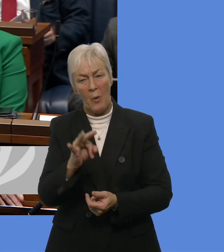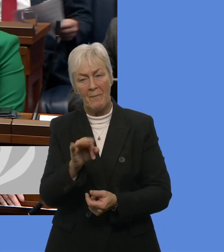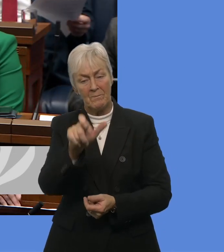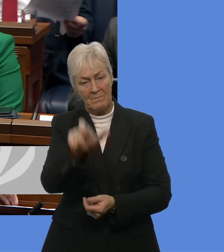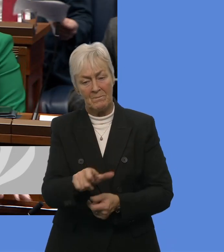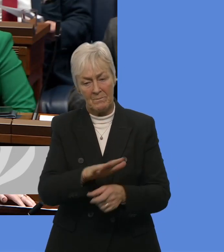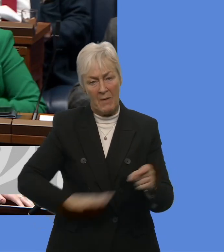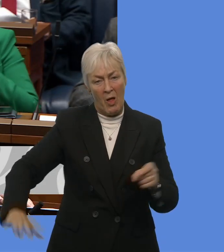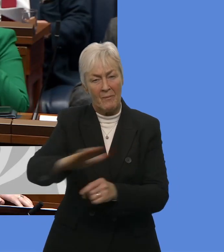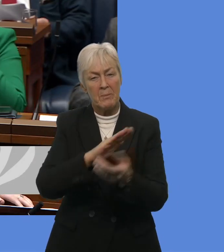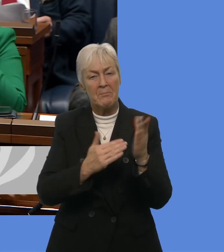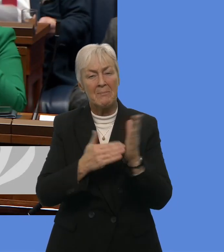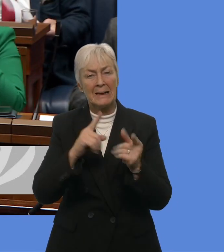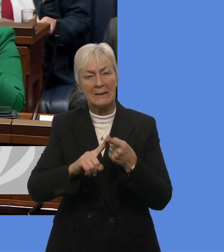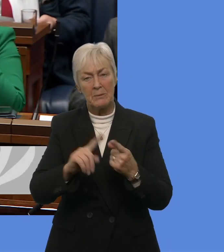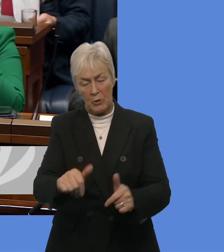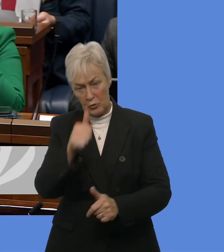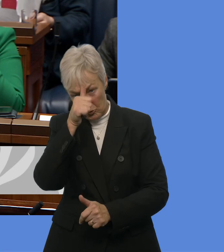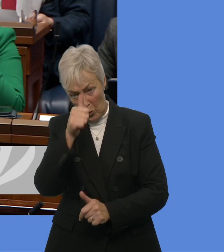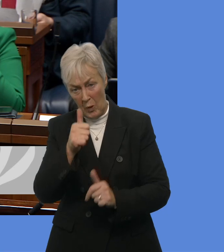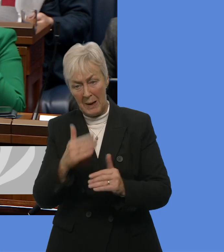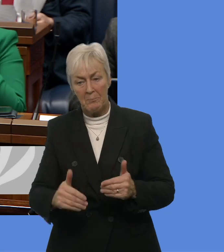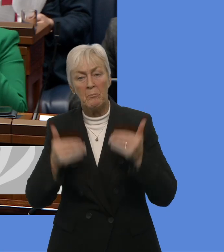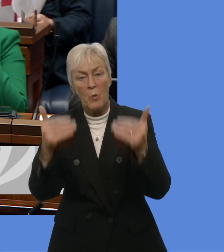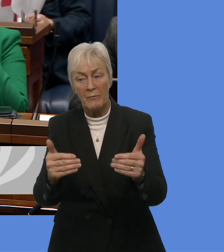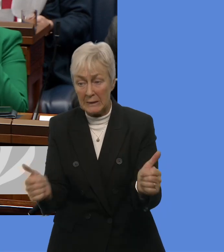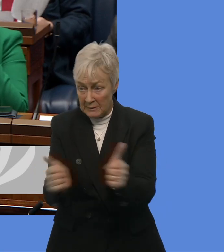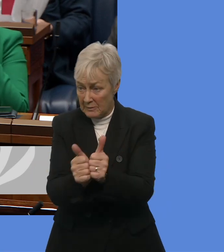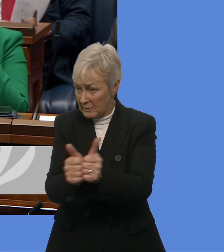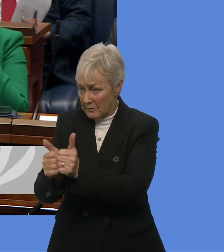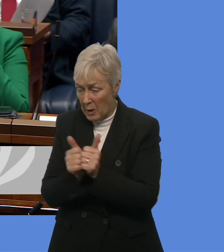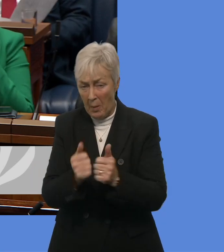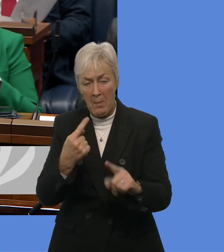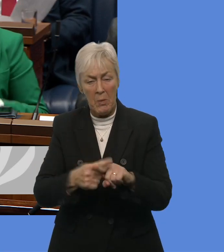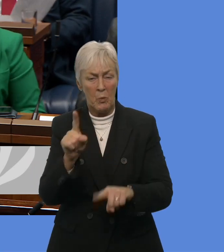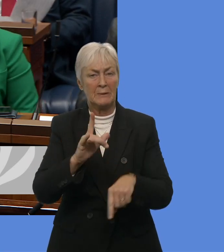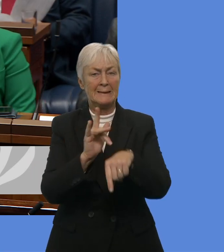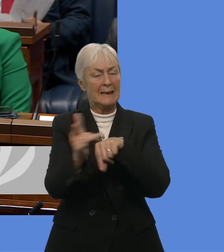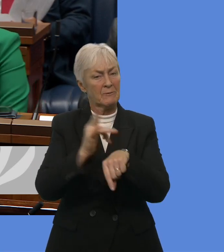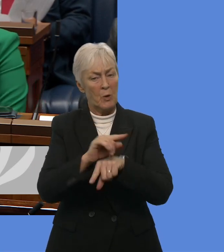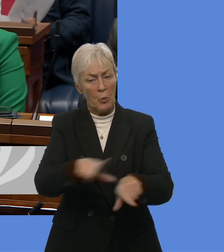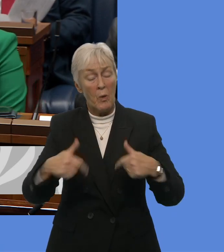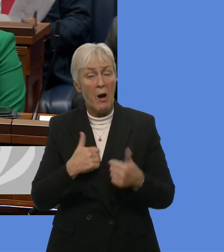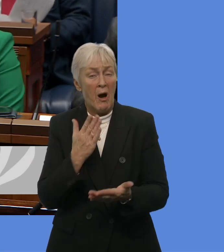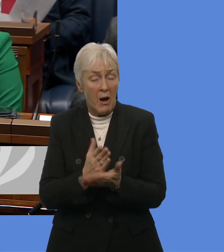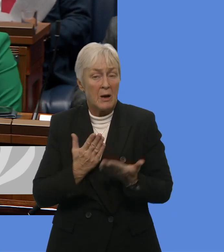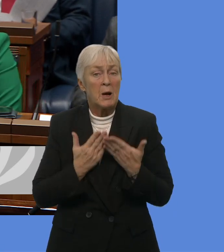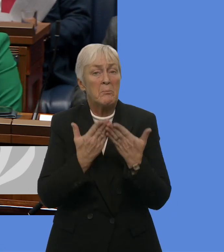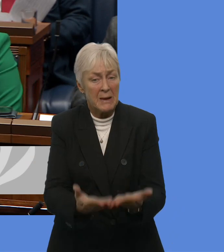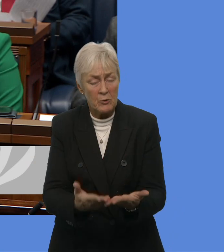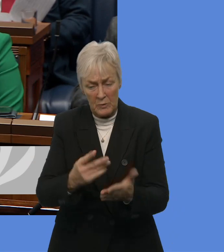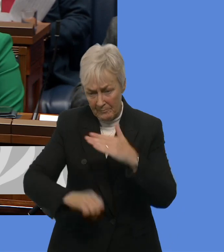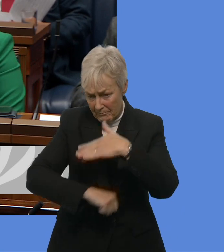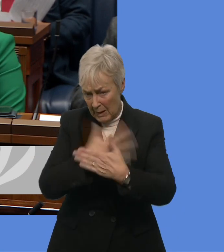benefit of all. But we recognise that will require us to move with consensus and sensitivity. We are absolutely committed to working with the Mays Long Cash